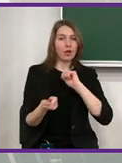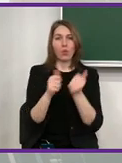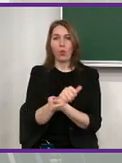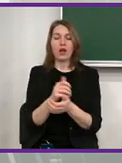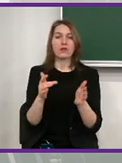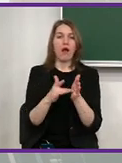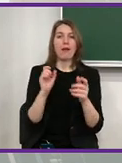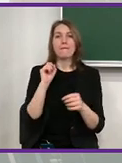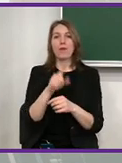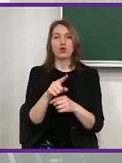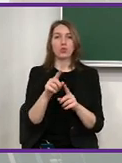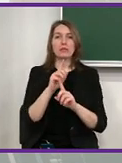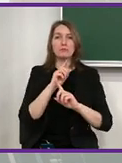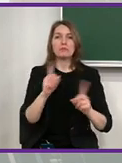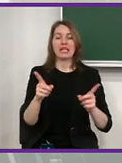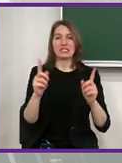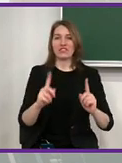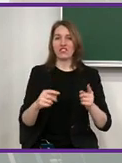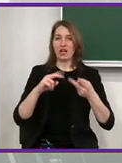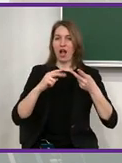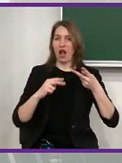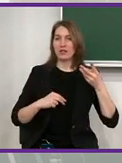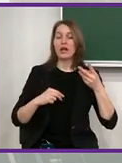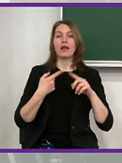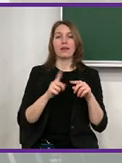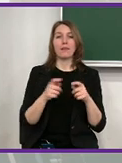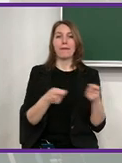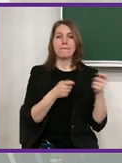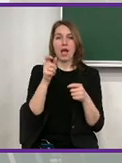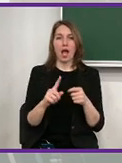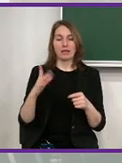times or there are changes at the very last